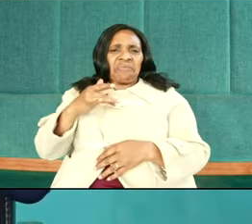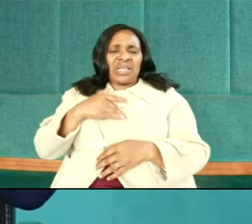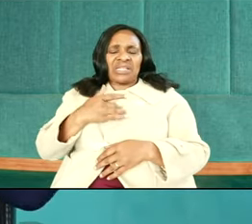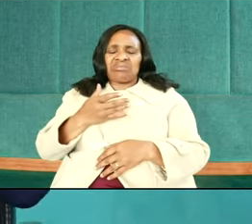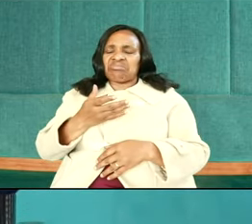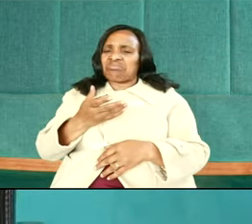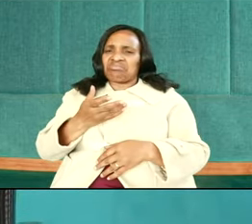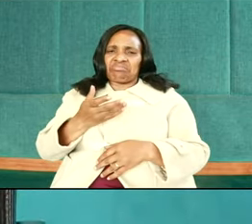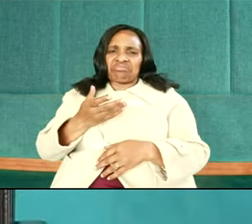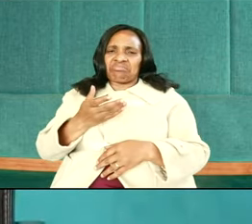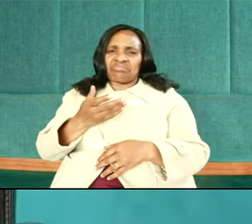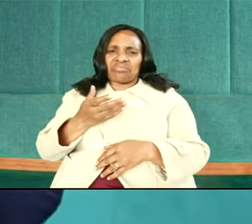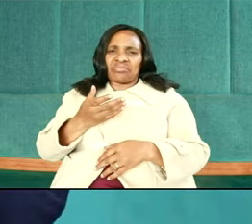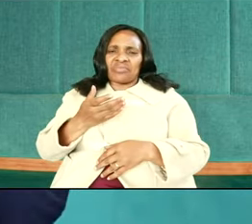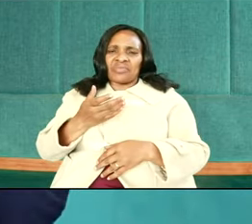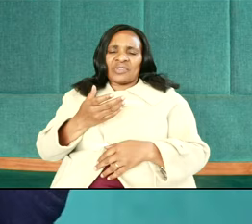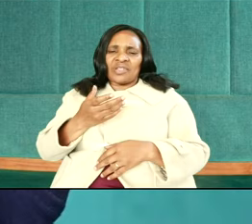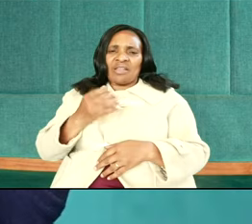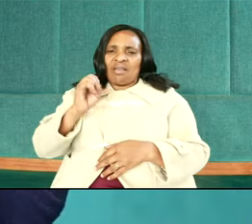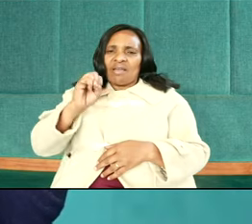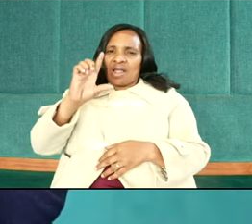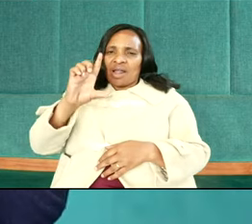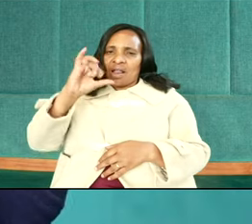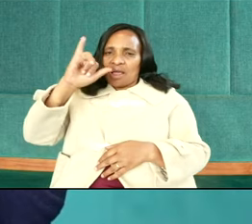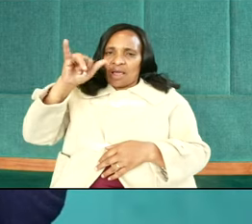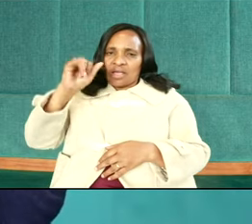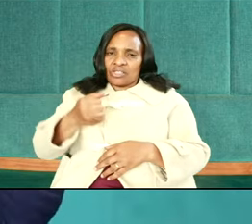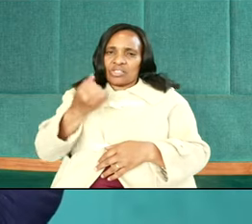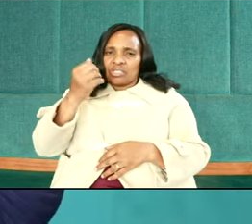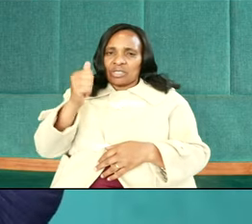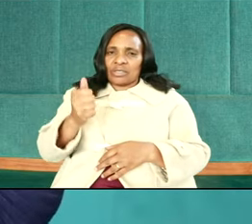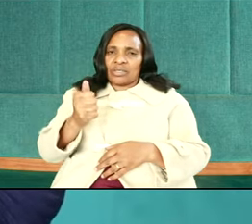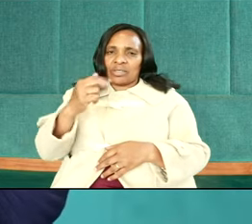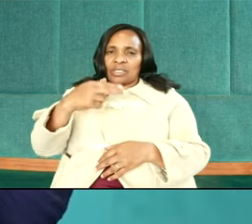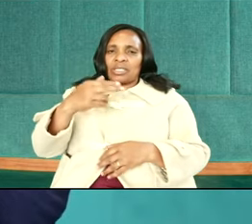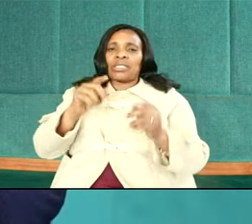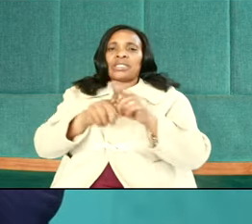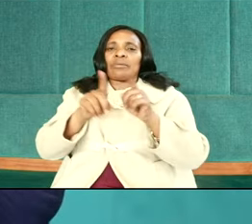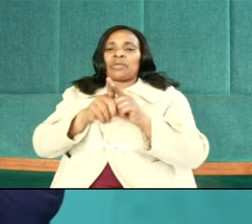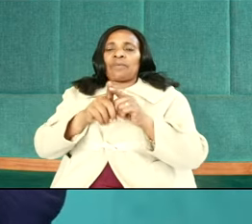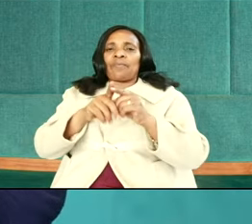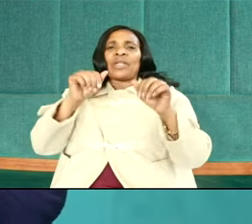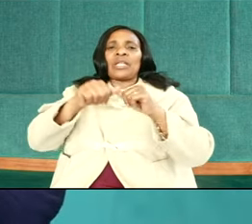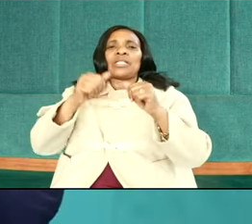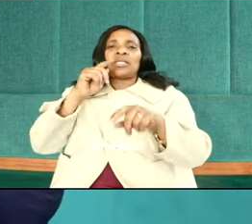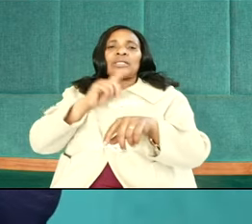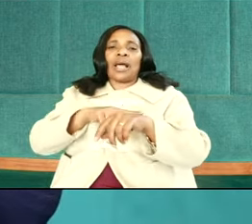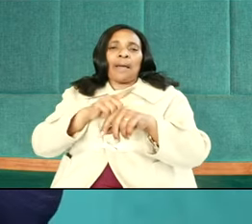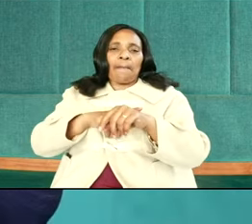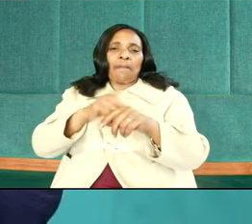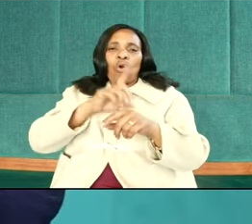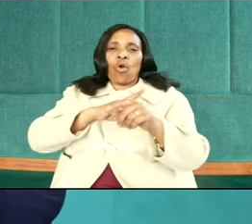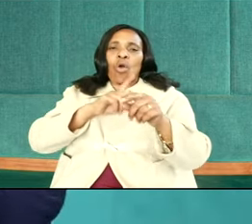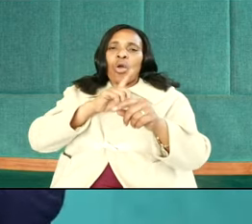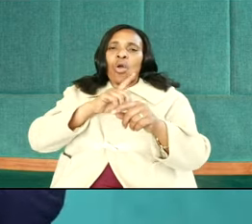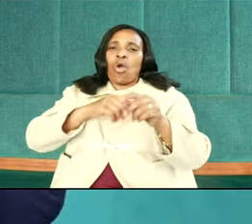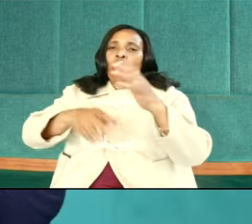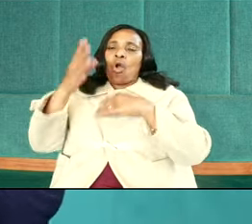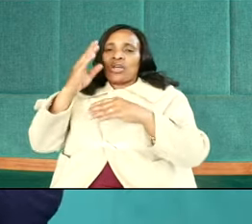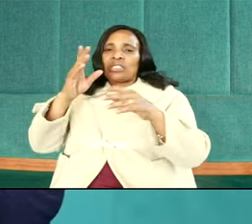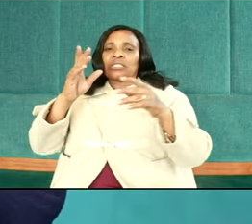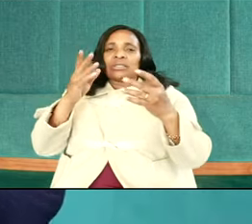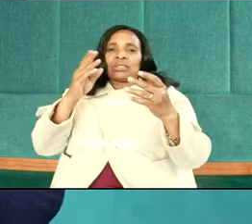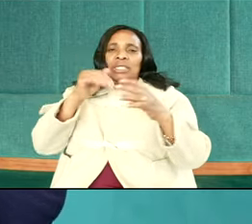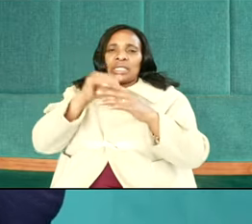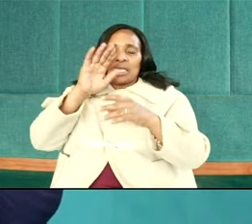like, I think he was feeling like Elijah at that point. Mm-hmm. And I think it's at that point where God slides into